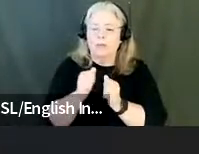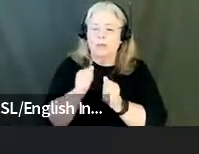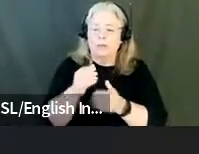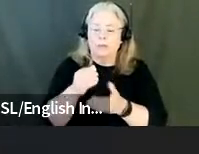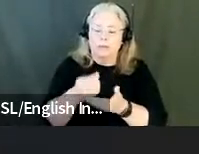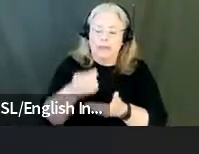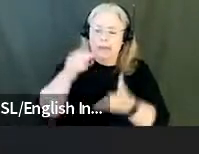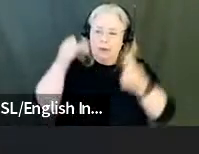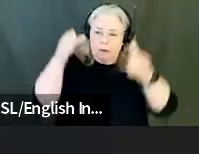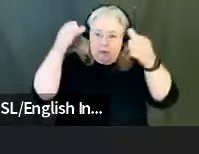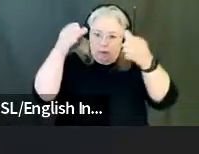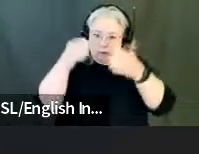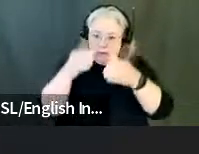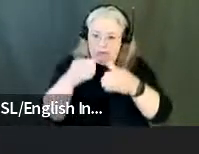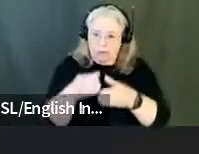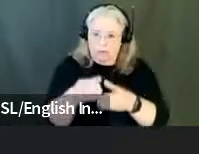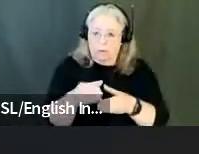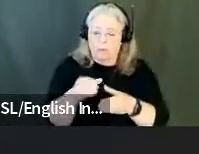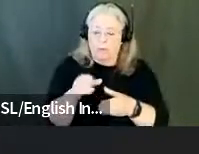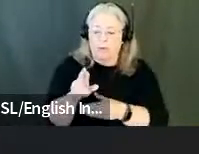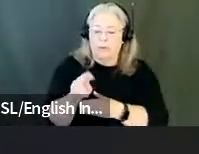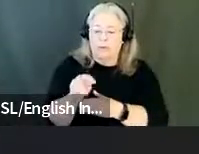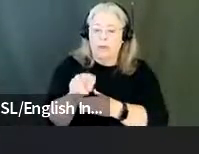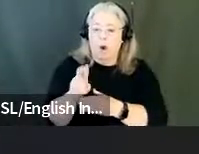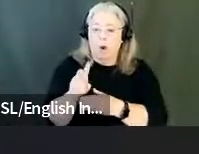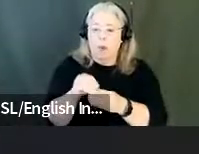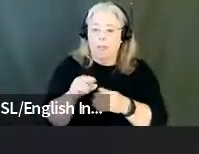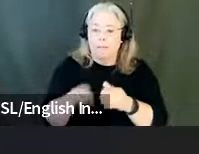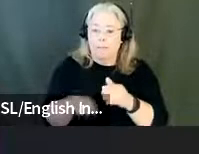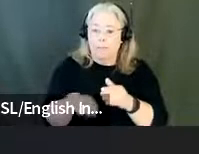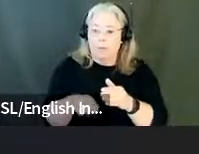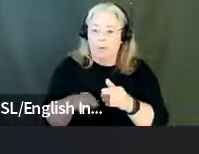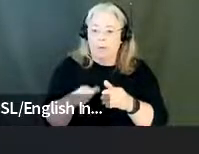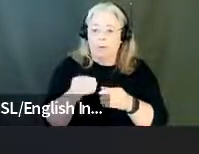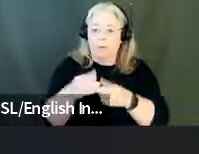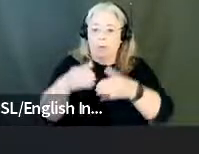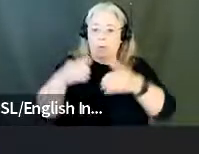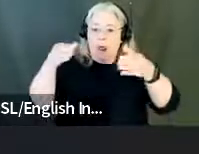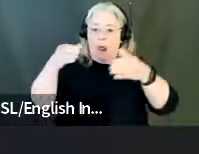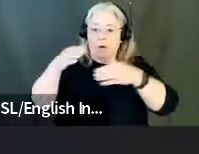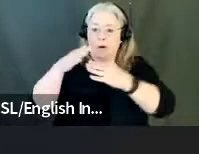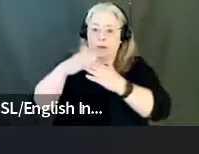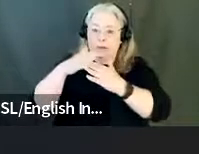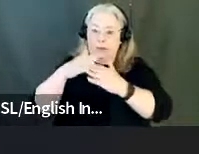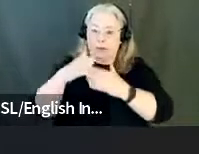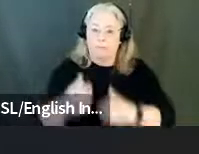where the beverage container is narrower on the bottom and wider on the top.